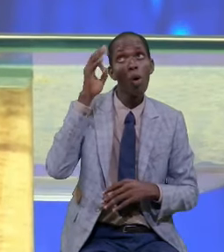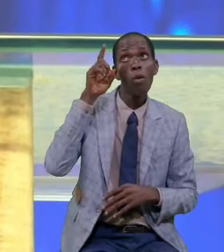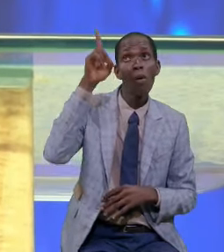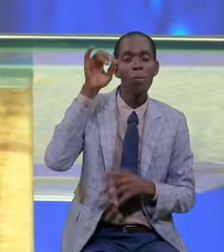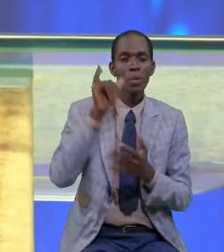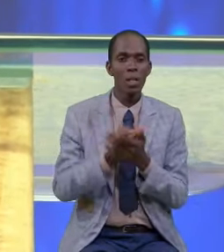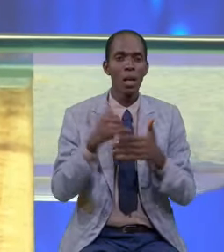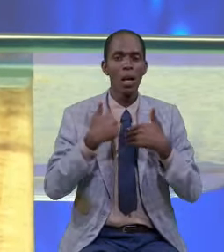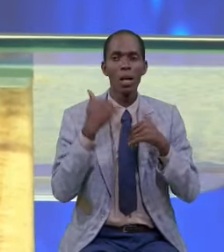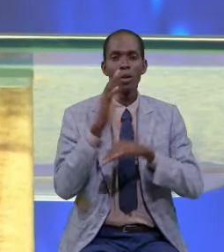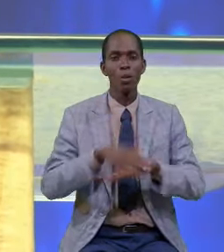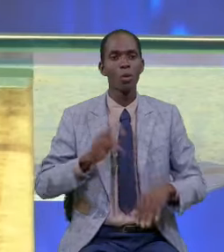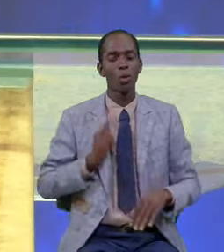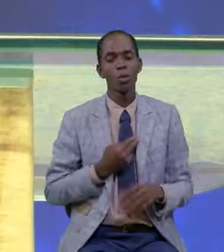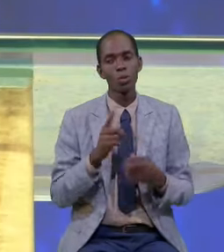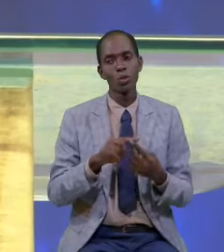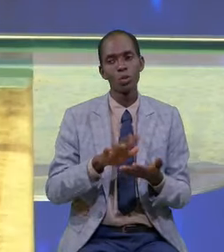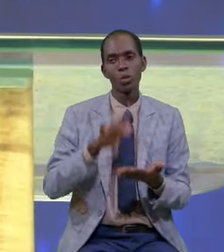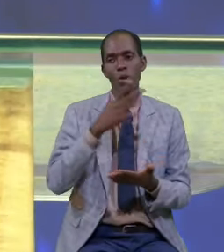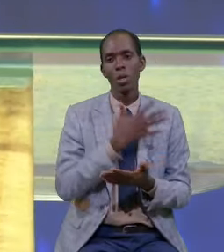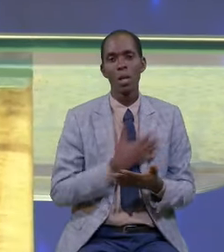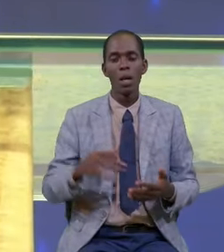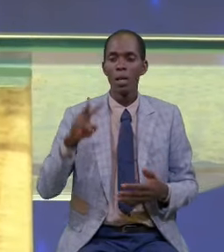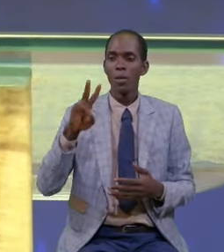called us to glory and to virtue,